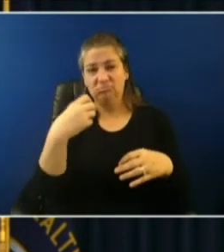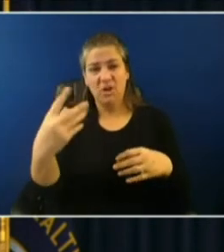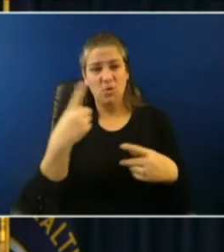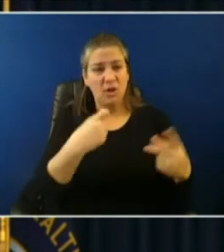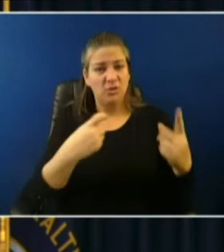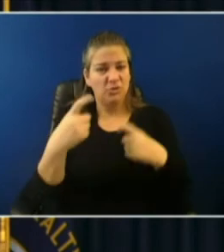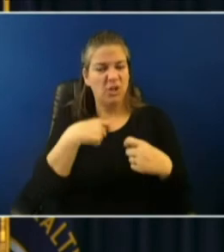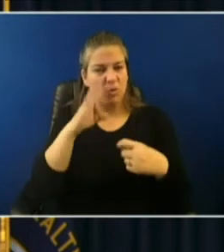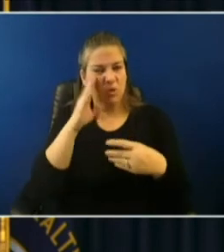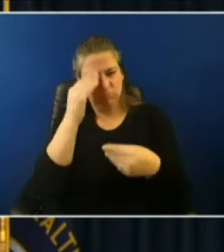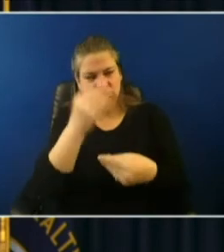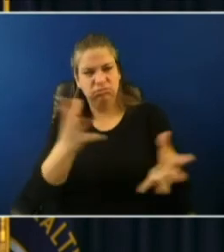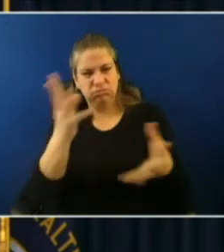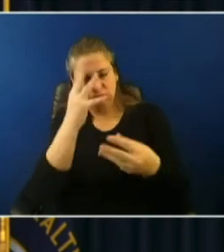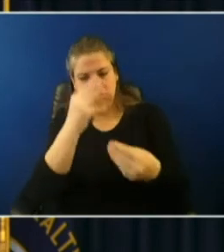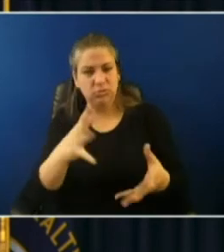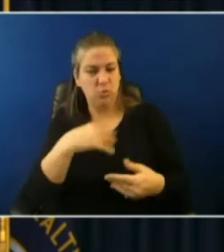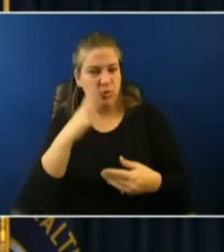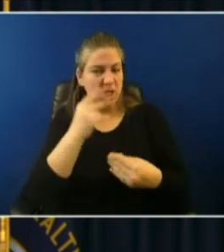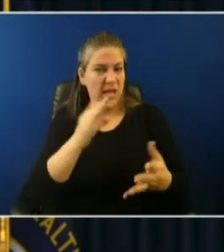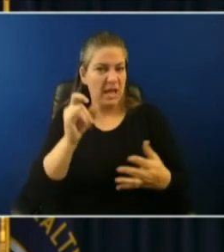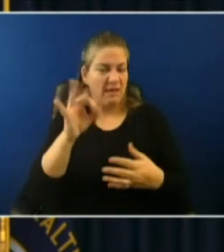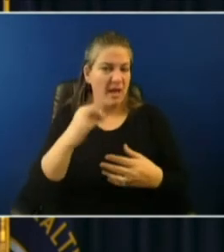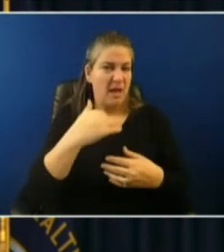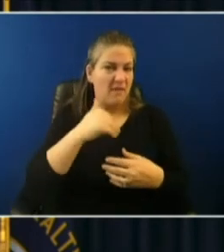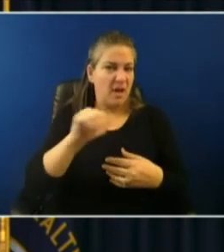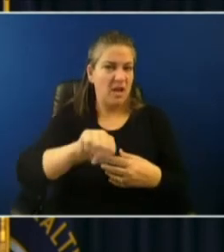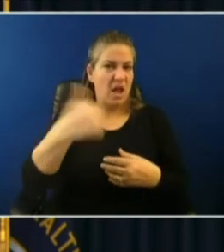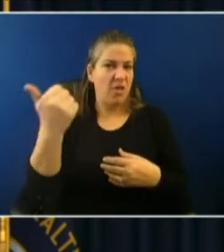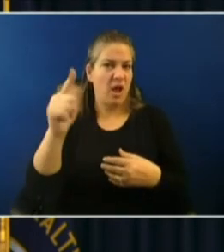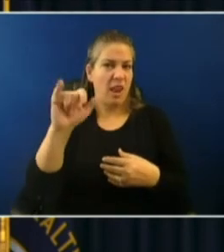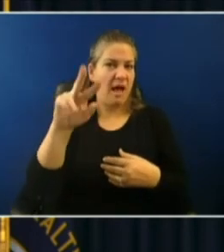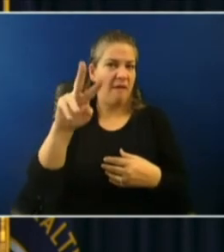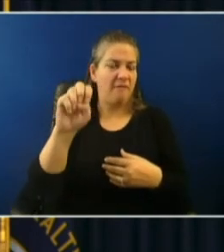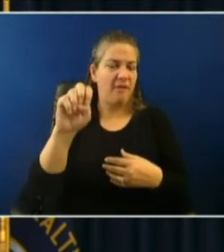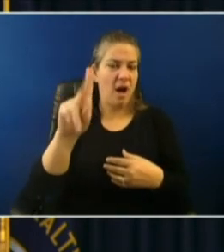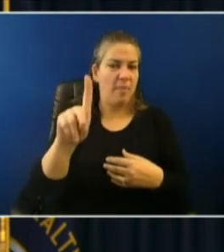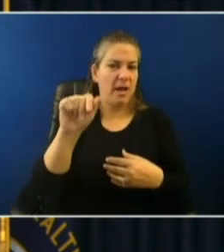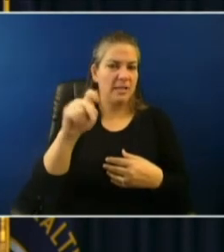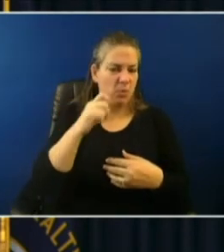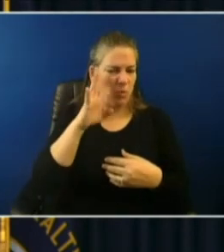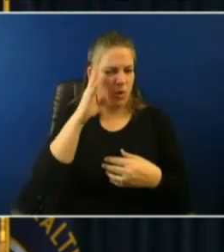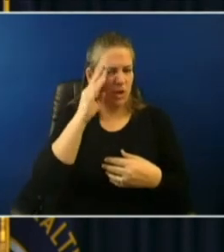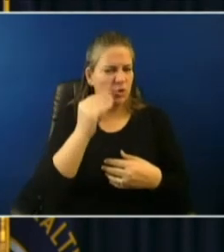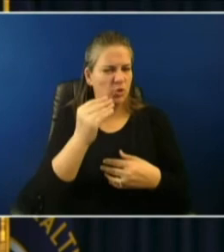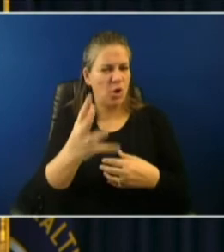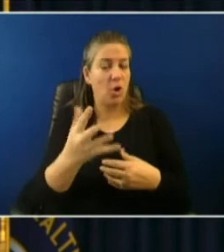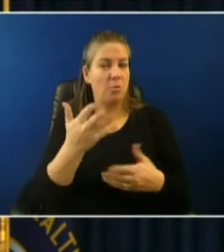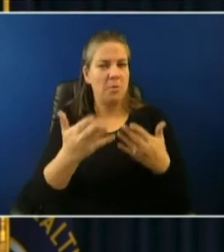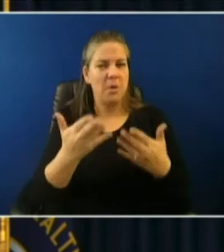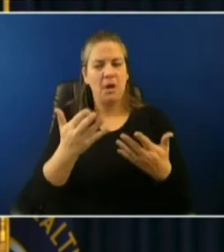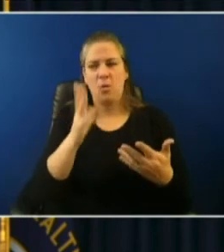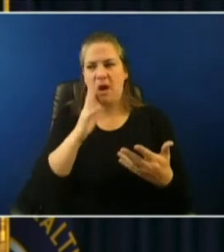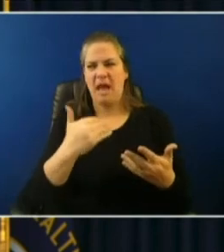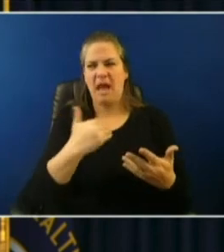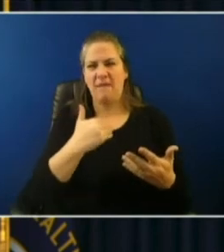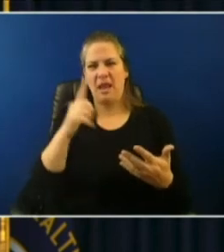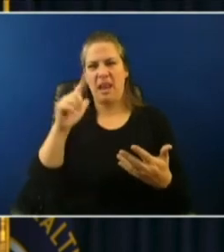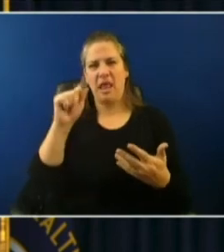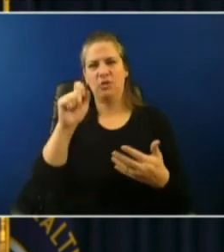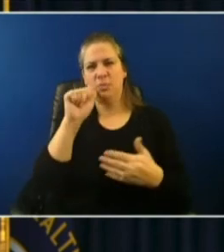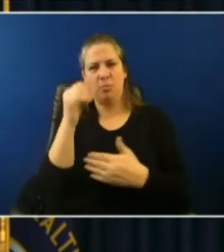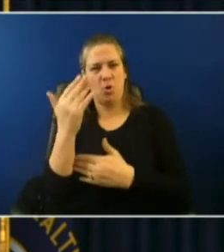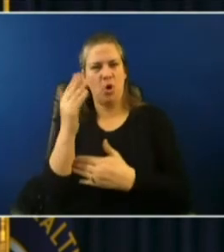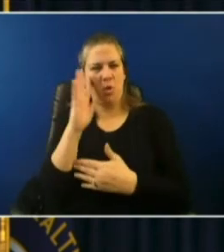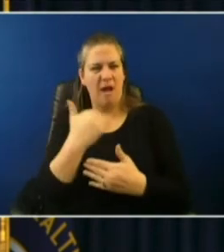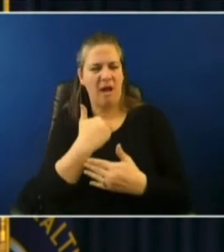need to schedule another live update. Likely to have one sometime late tomorrow morning, early